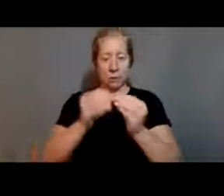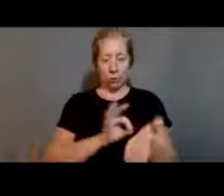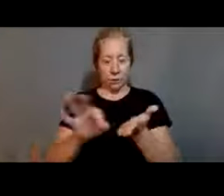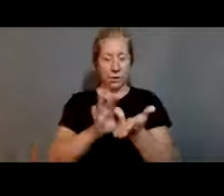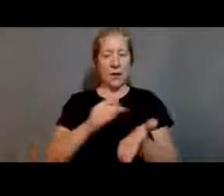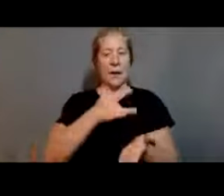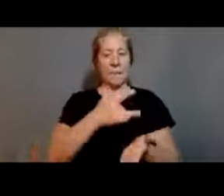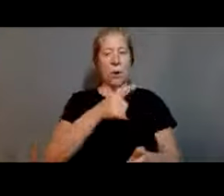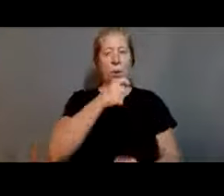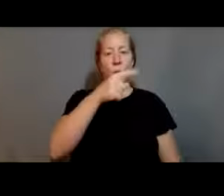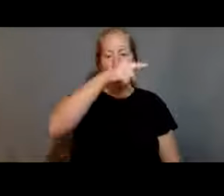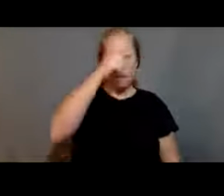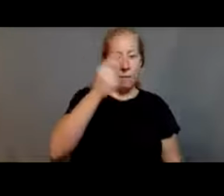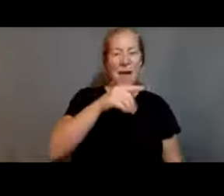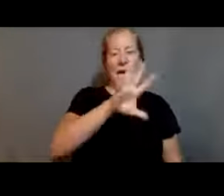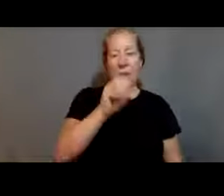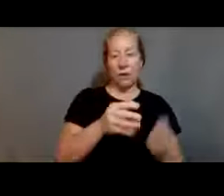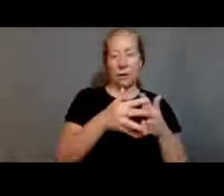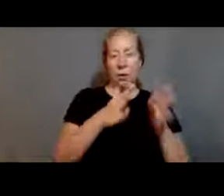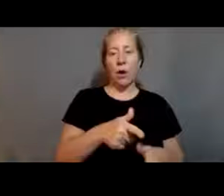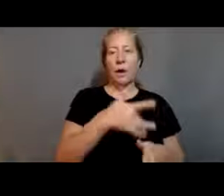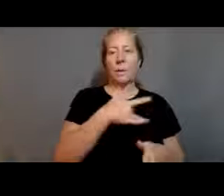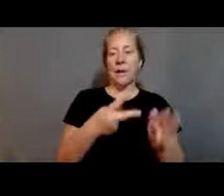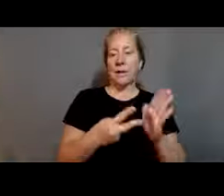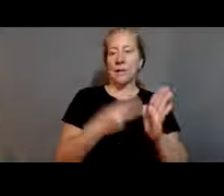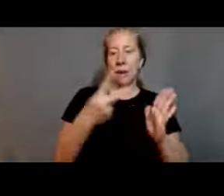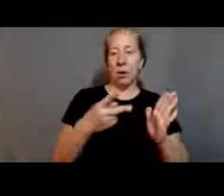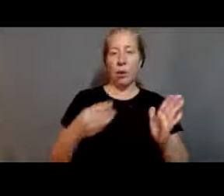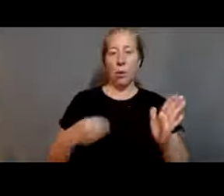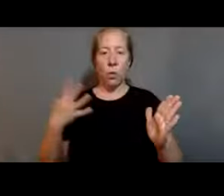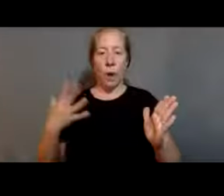tend to have twice the rate of death versus white babies.